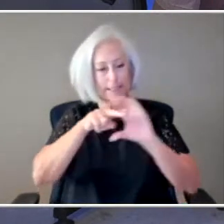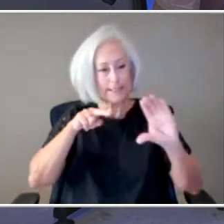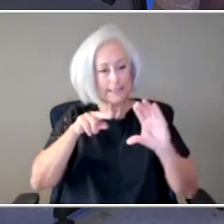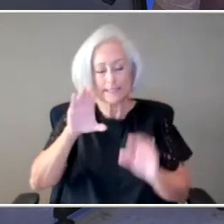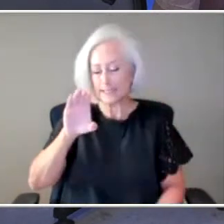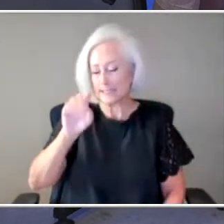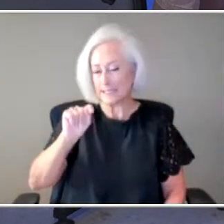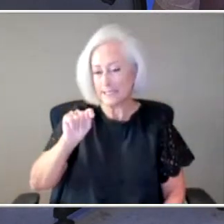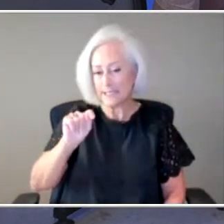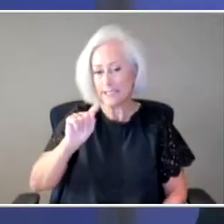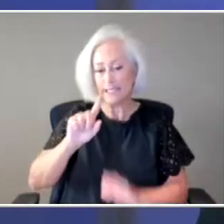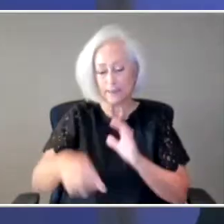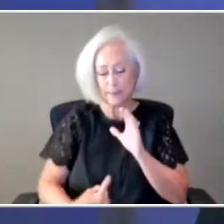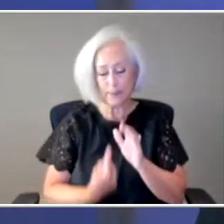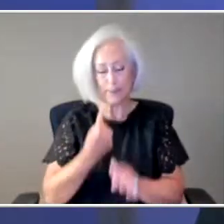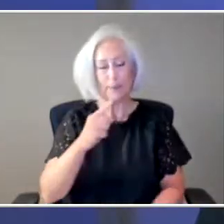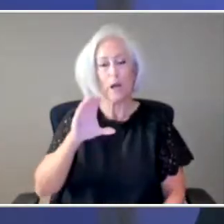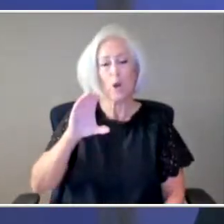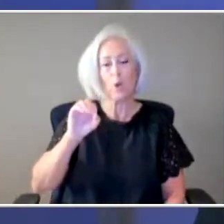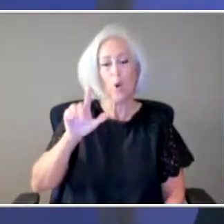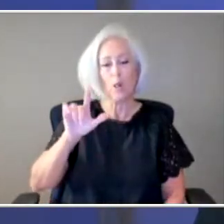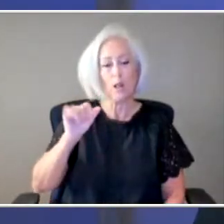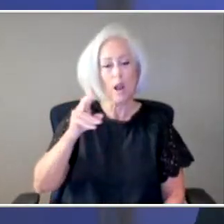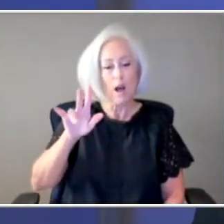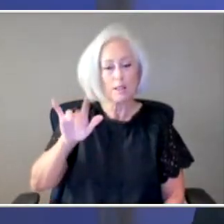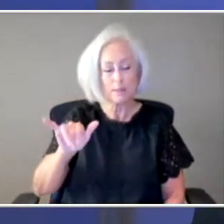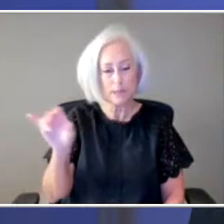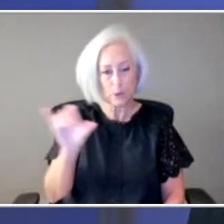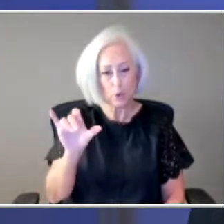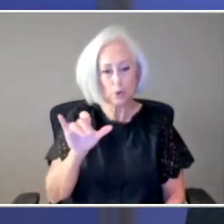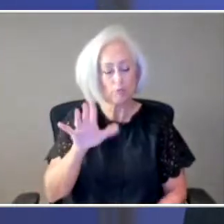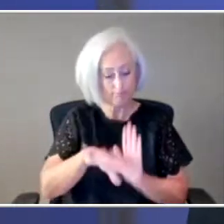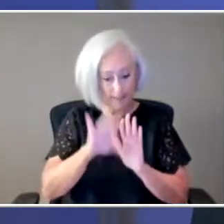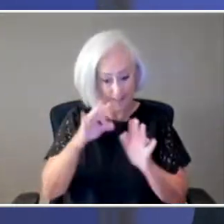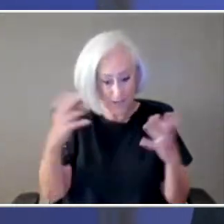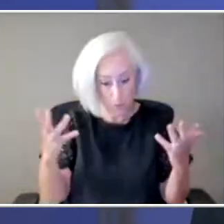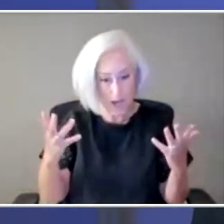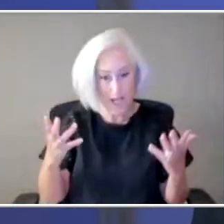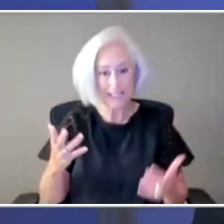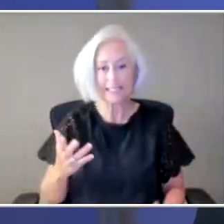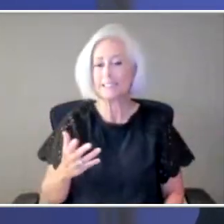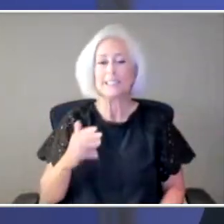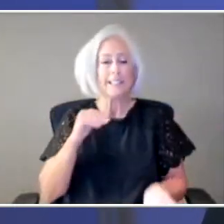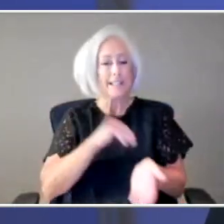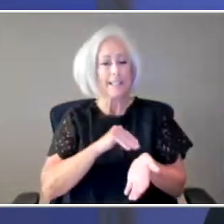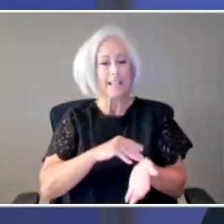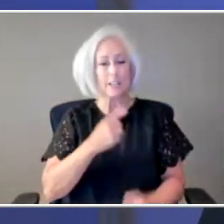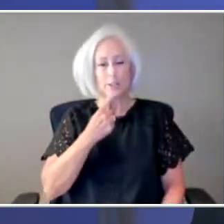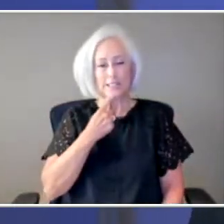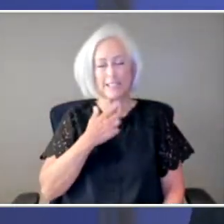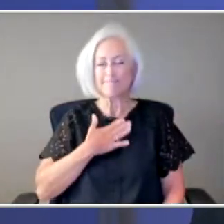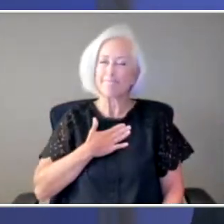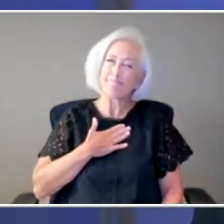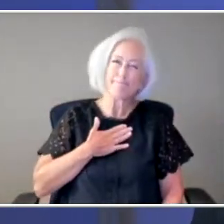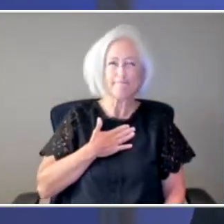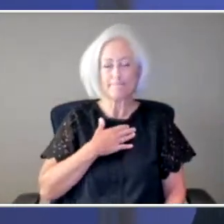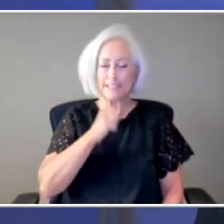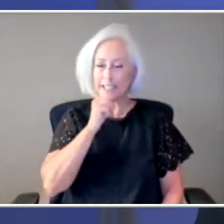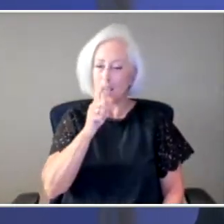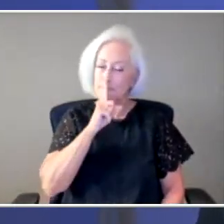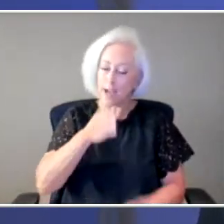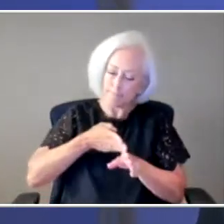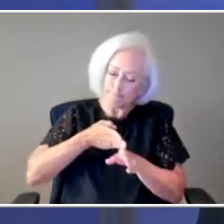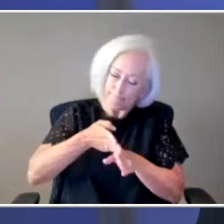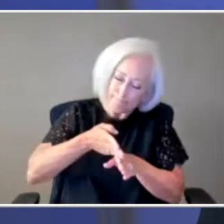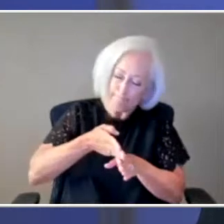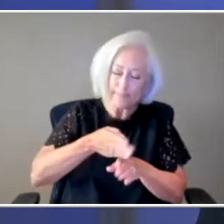find? So my regular MD said, you know what, Tracey, this is not really my area of expertise, right? So at that point, he said, you know what, I'm going to